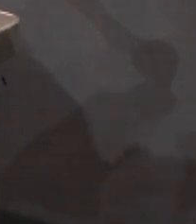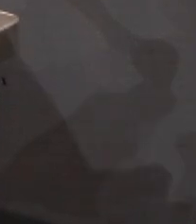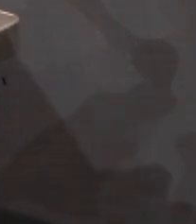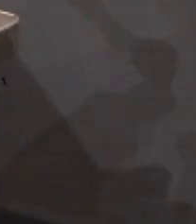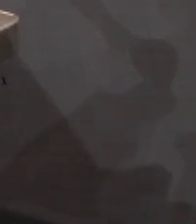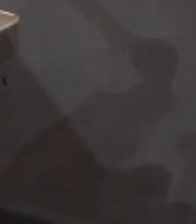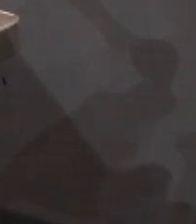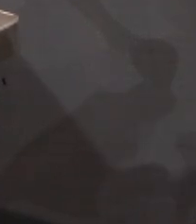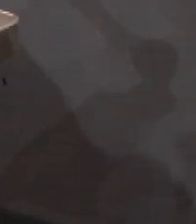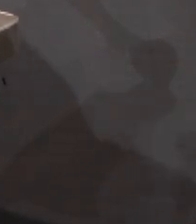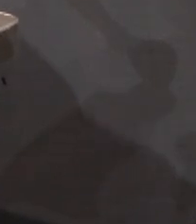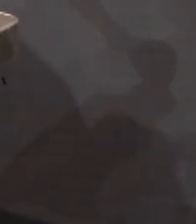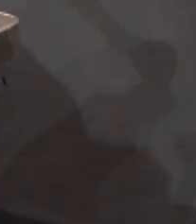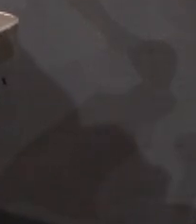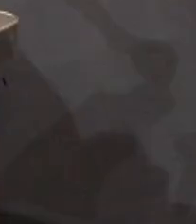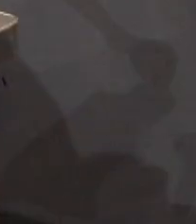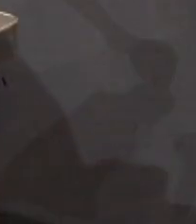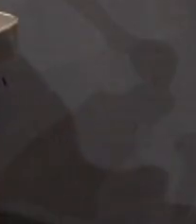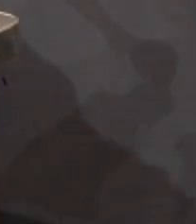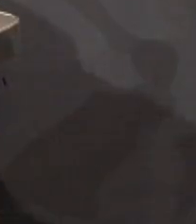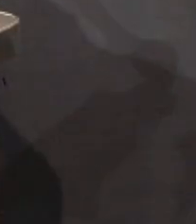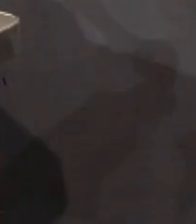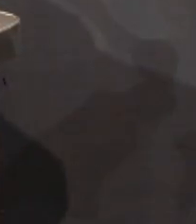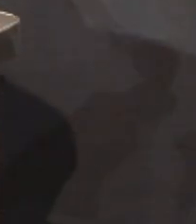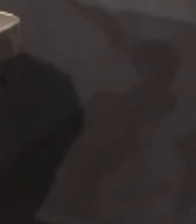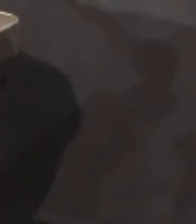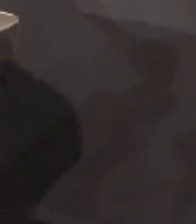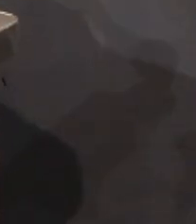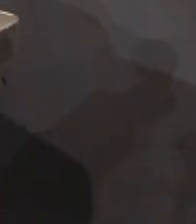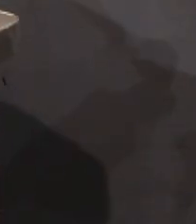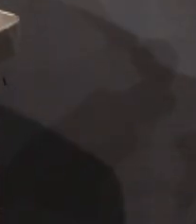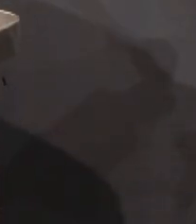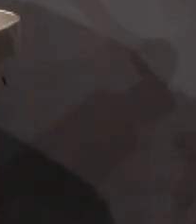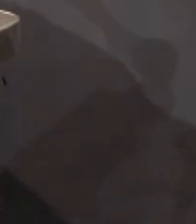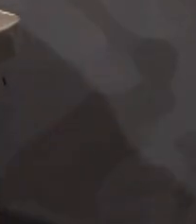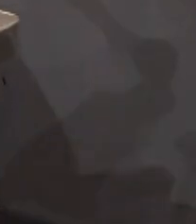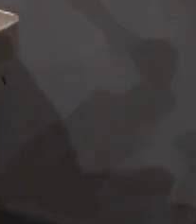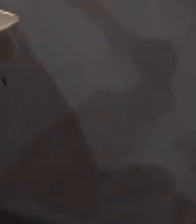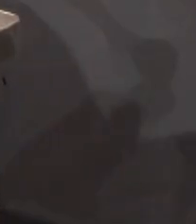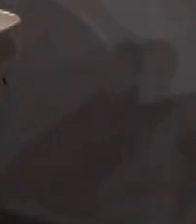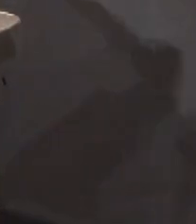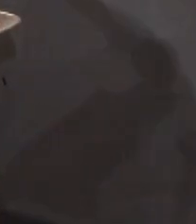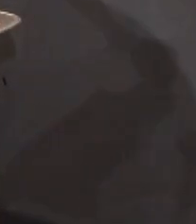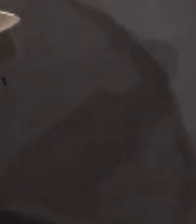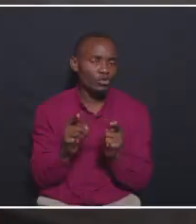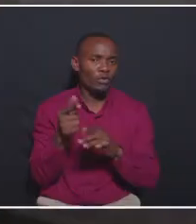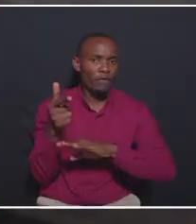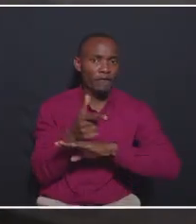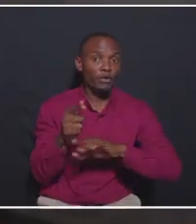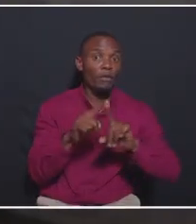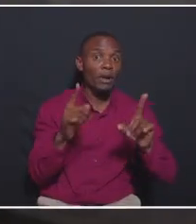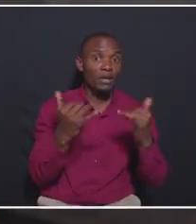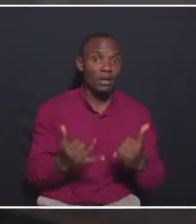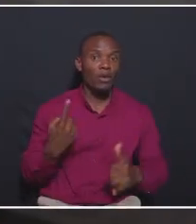TV show I was working on, they brought in an editor who was mostly doing short form content. But now we wanted to have